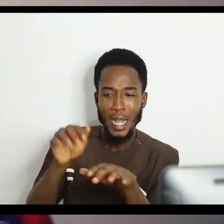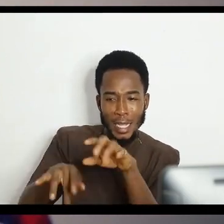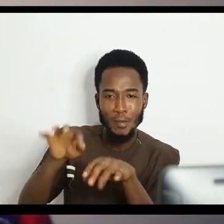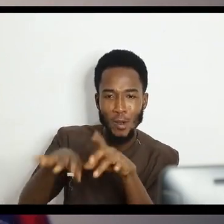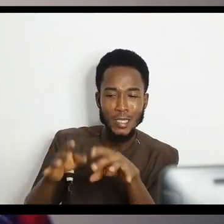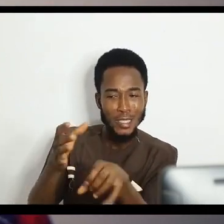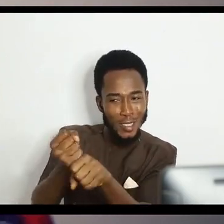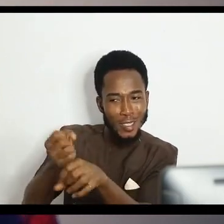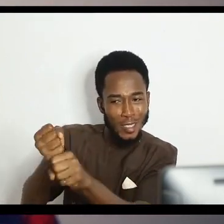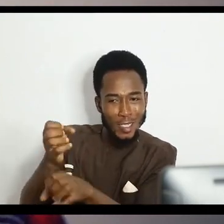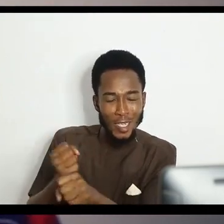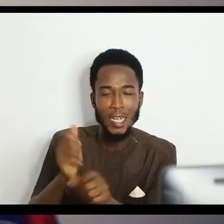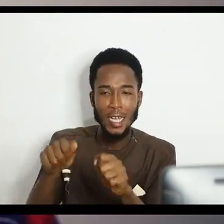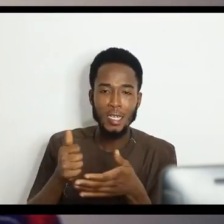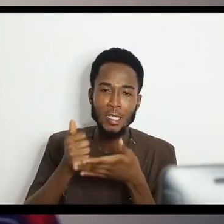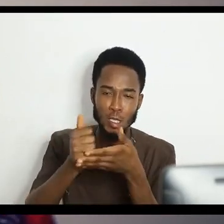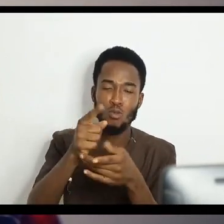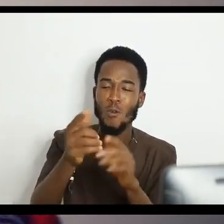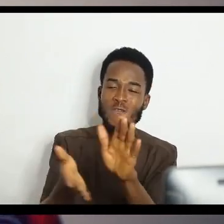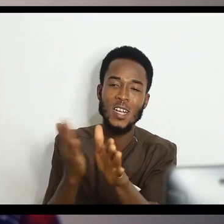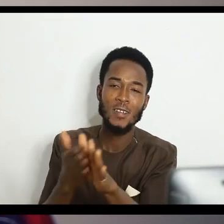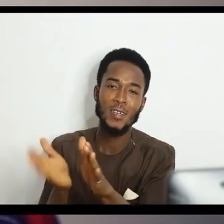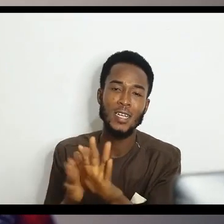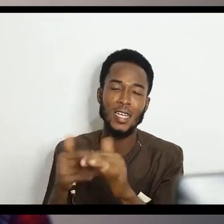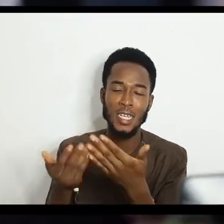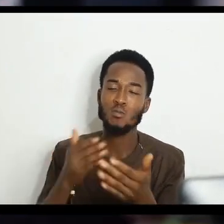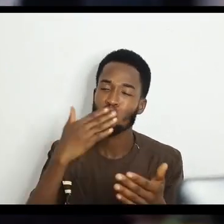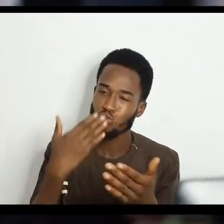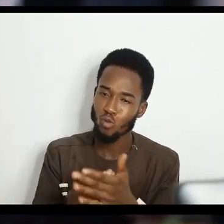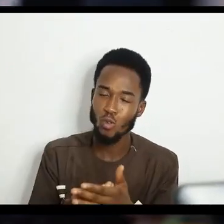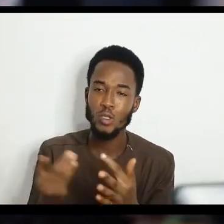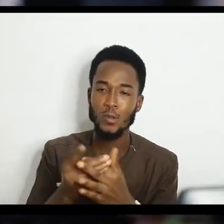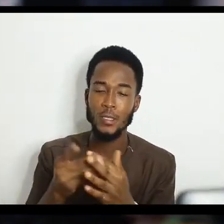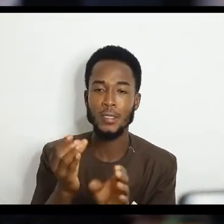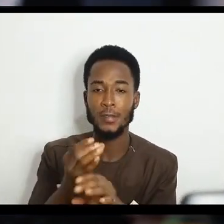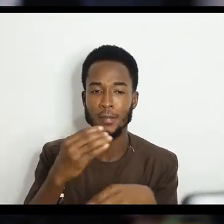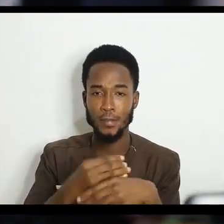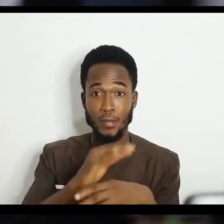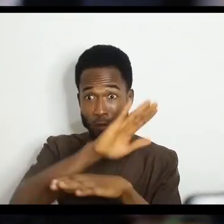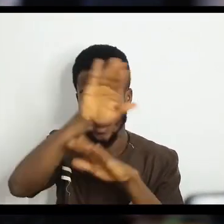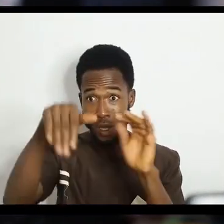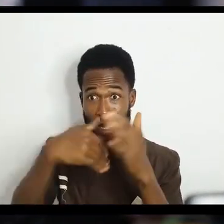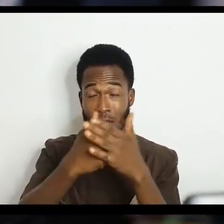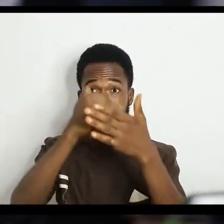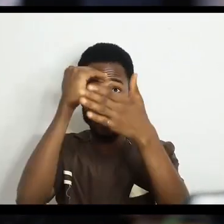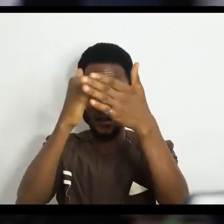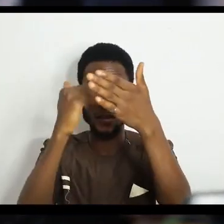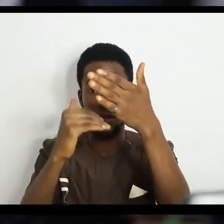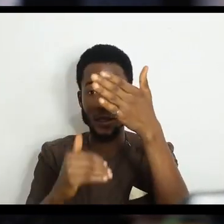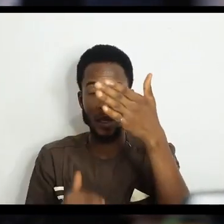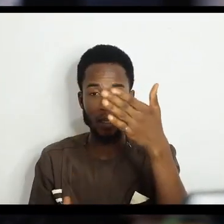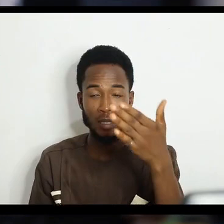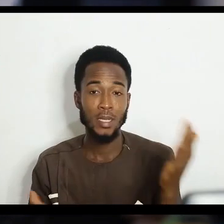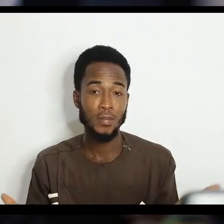can facilitate efficient document creation and editing. Here is an outline of the topics that will be covered